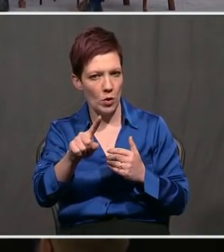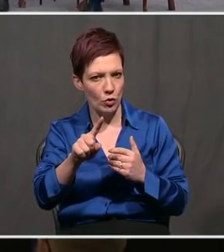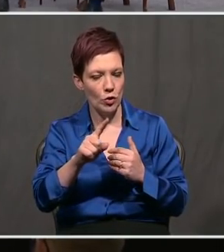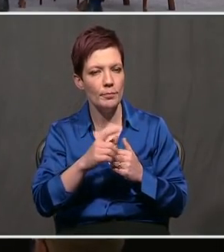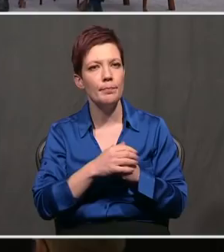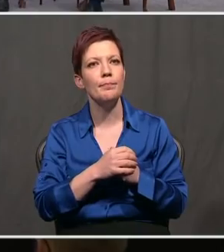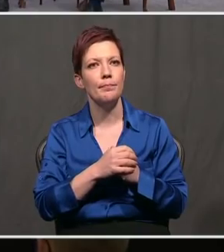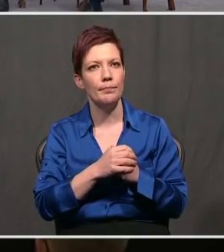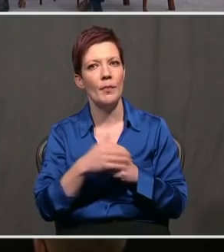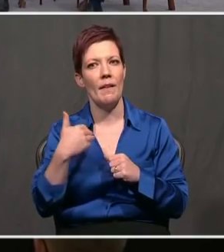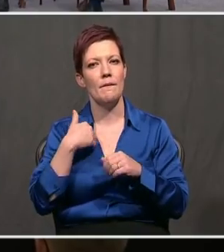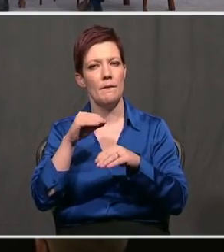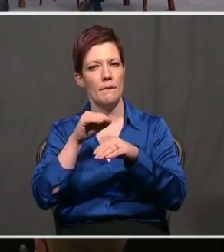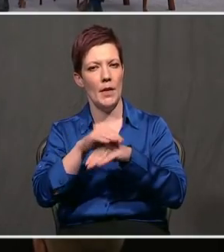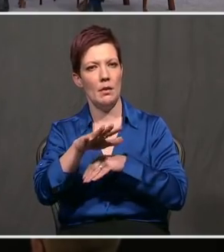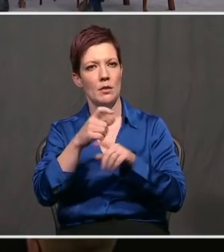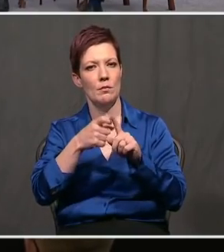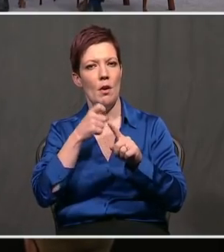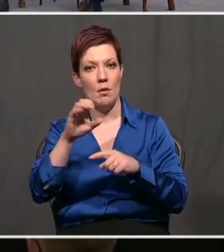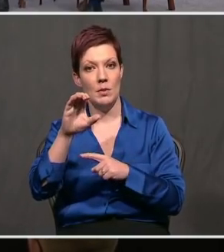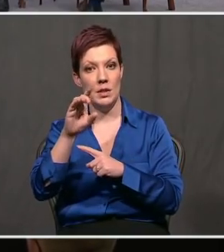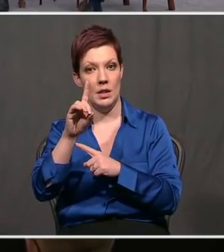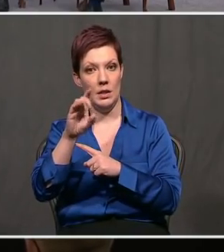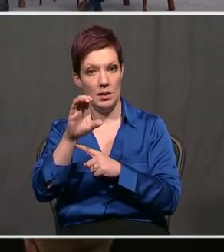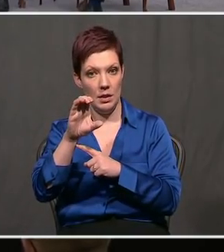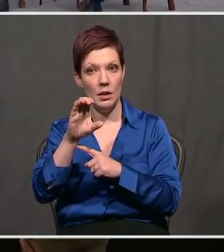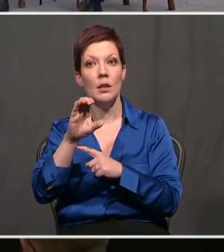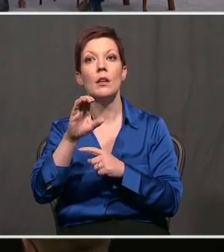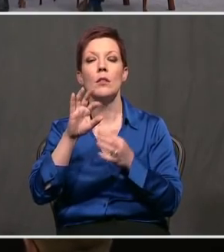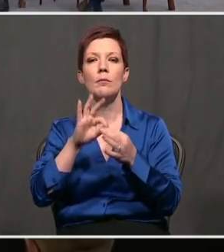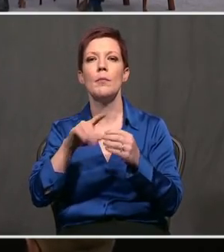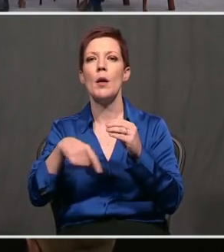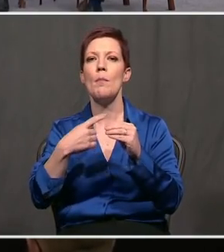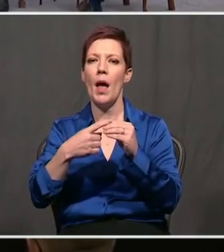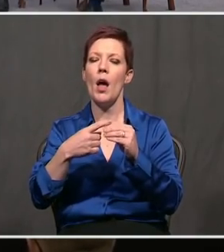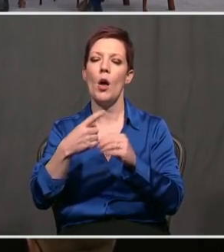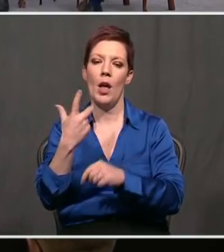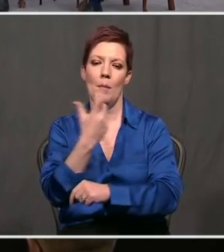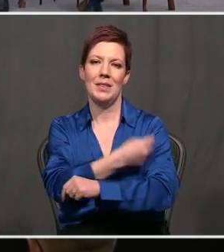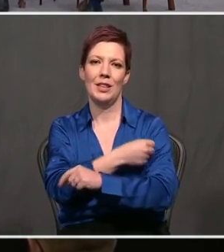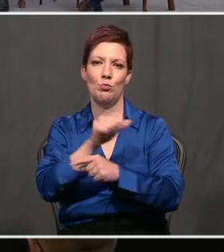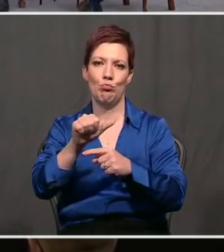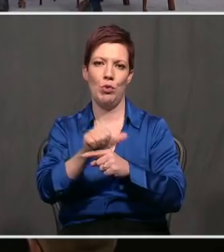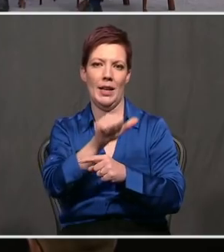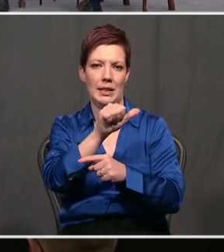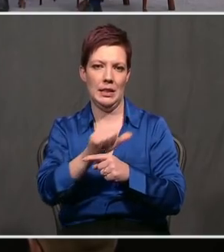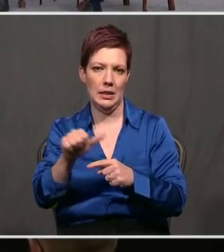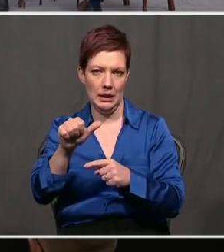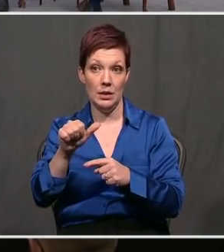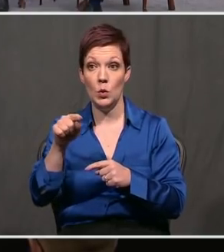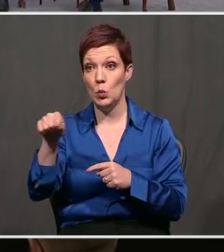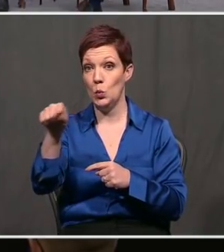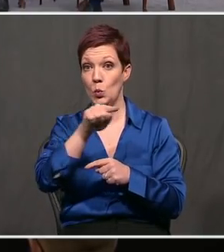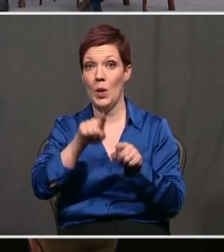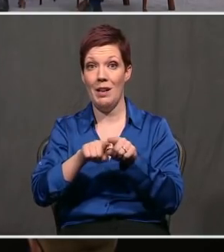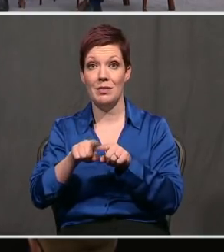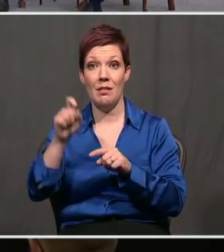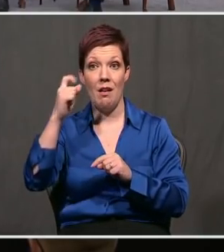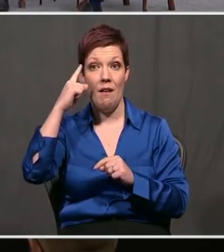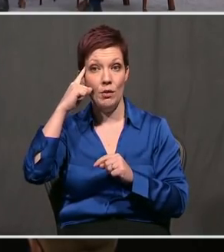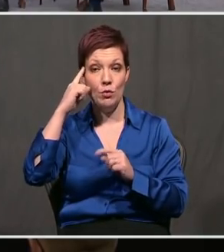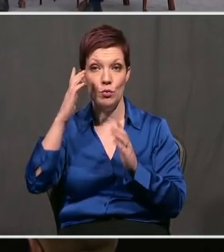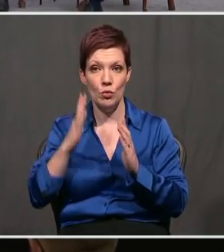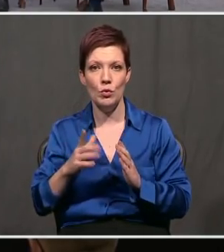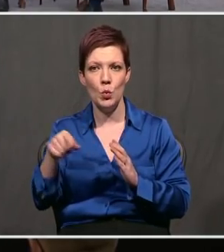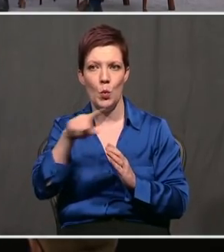course, advice out of the CDC and the Advisory Committee on Immunization Practices, but you all as governors have the freedom